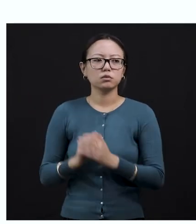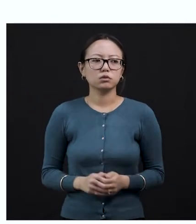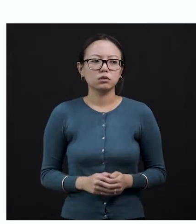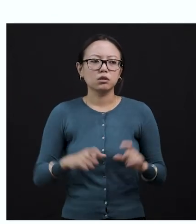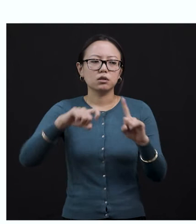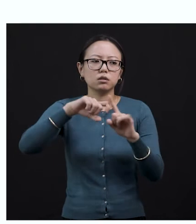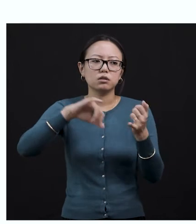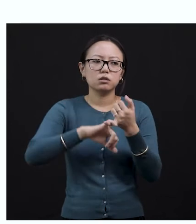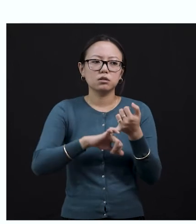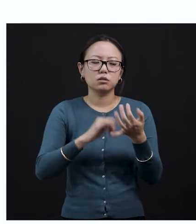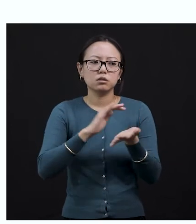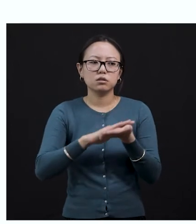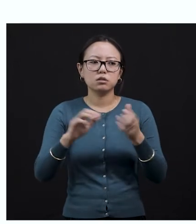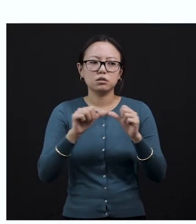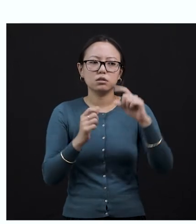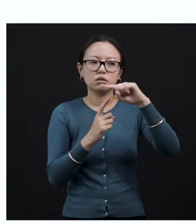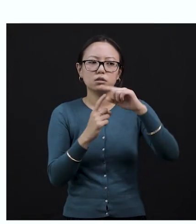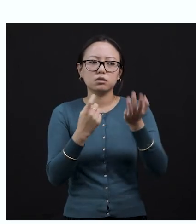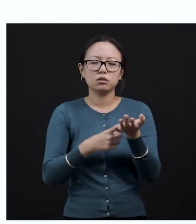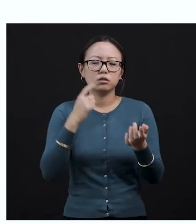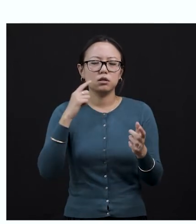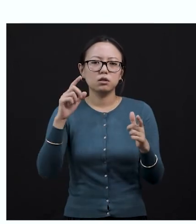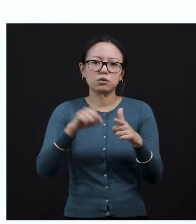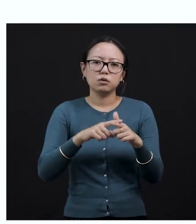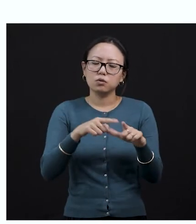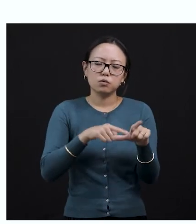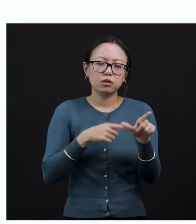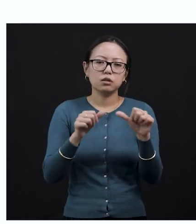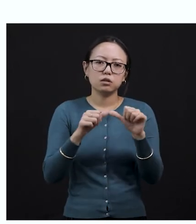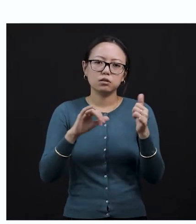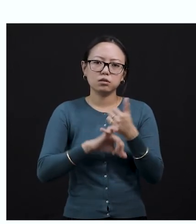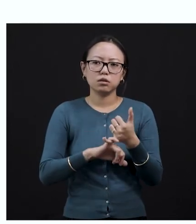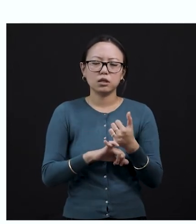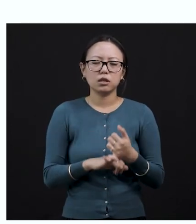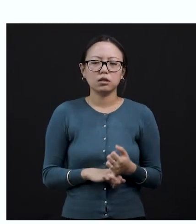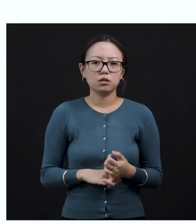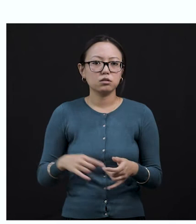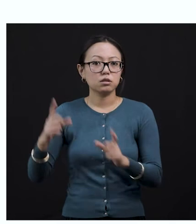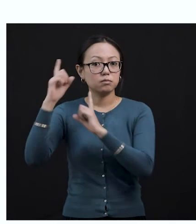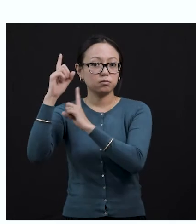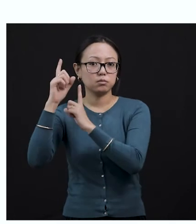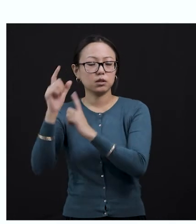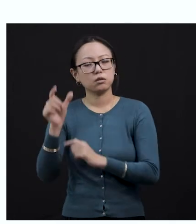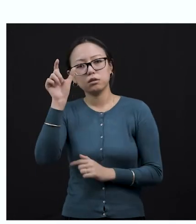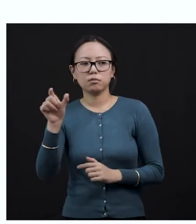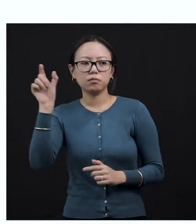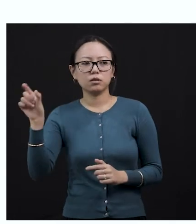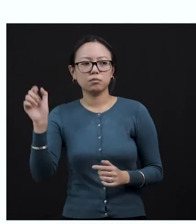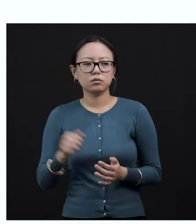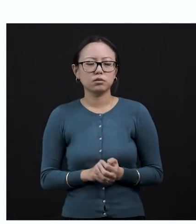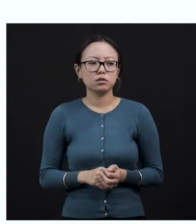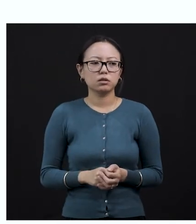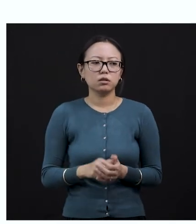huge respect in the society. Talking about the Vaishyas and the Shudras, the last two, they